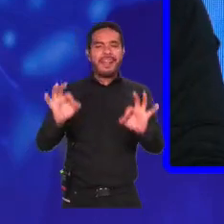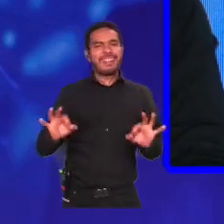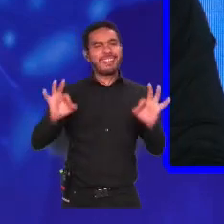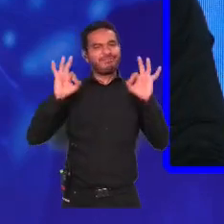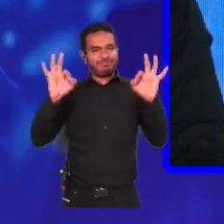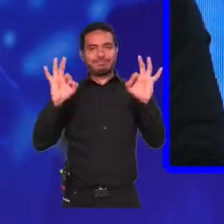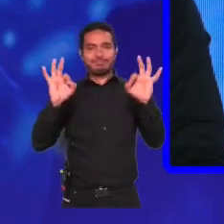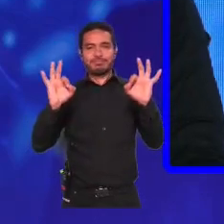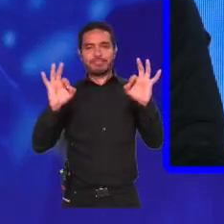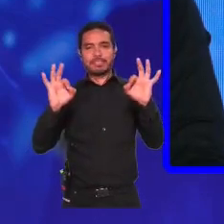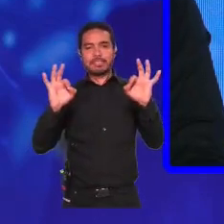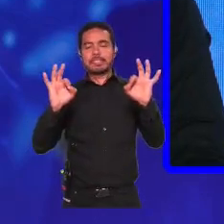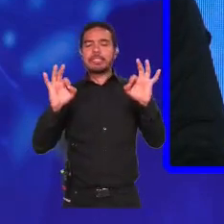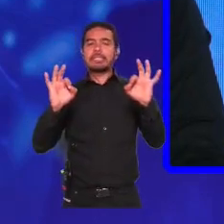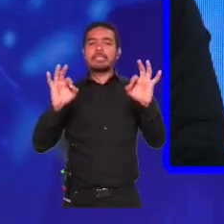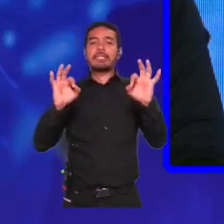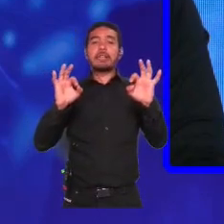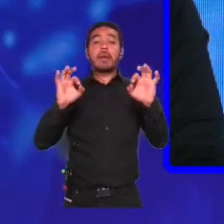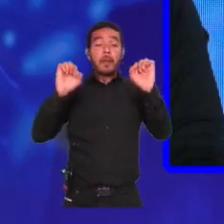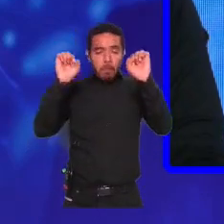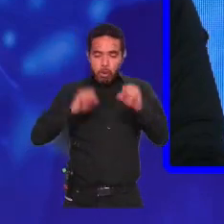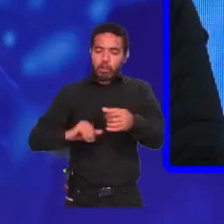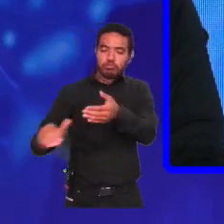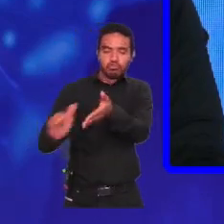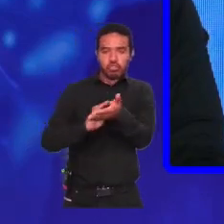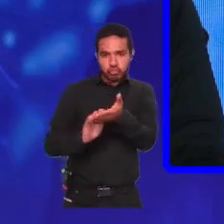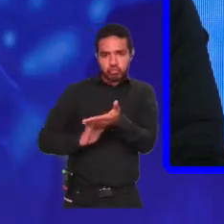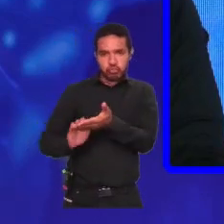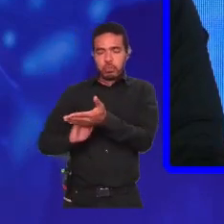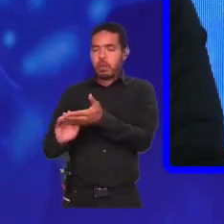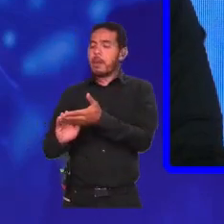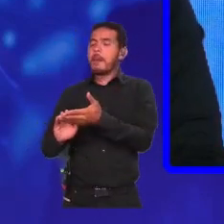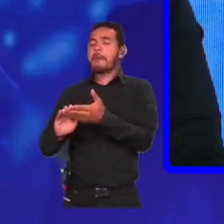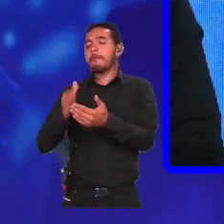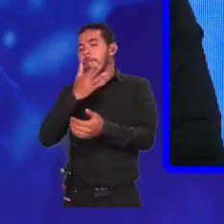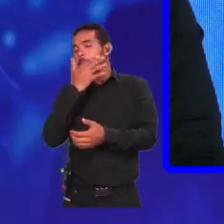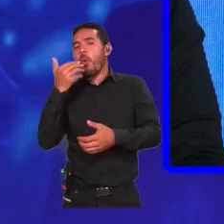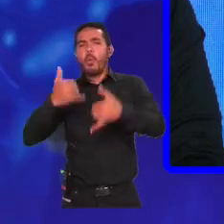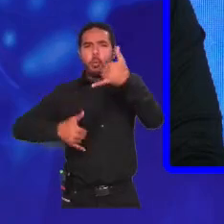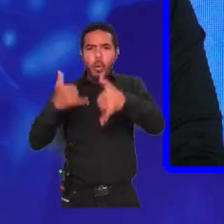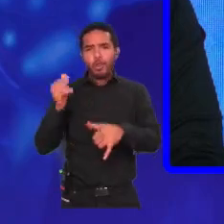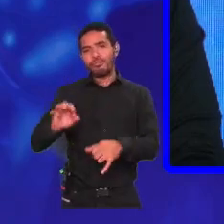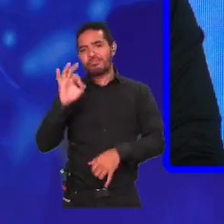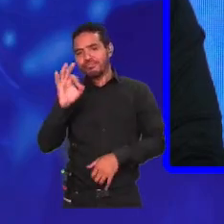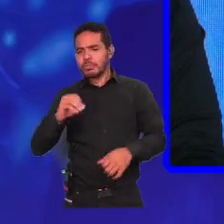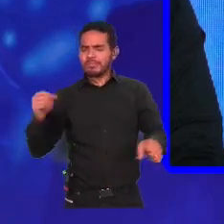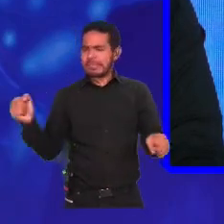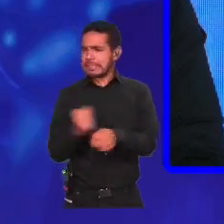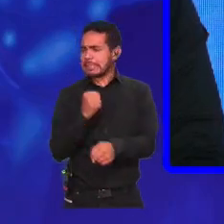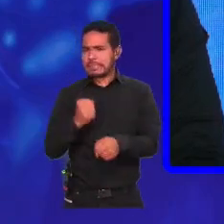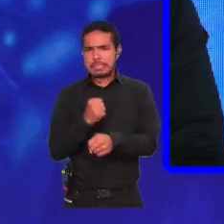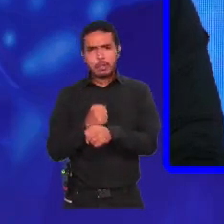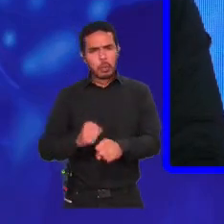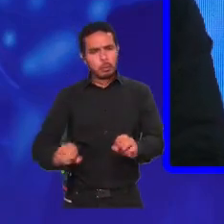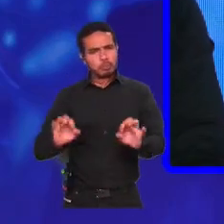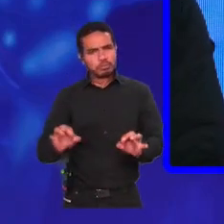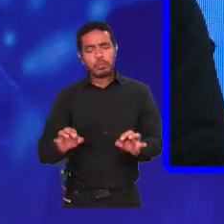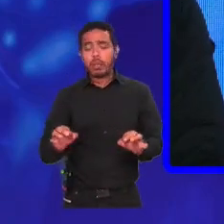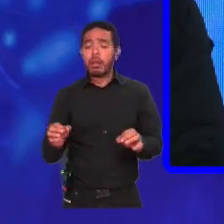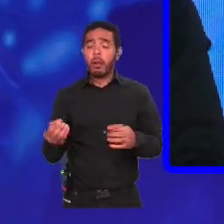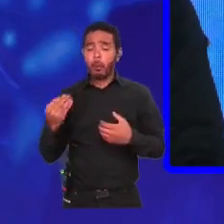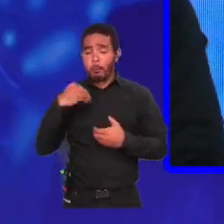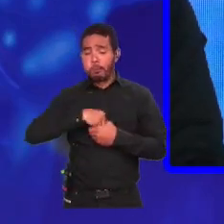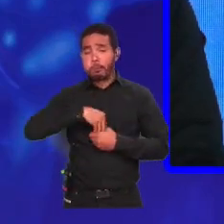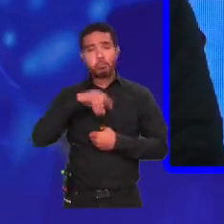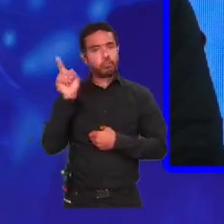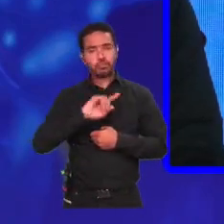solvers, people who are going to help us make better games. And we have so much work, there's no way we can do it all internally. We have to work with externals.